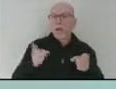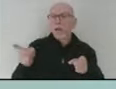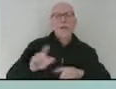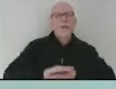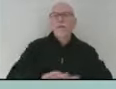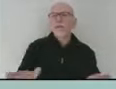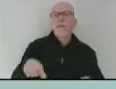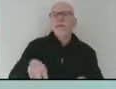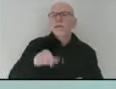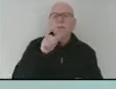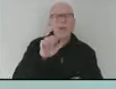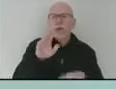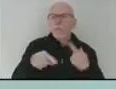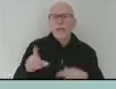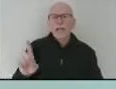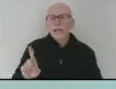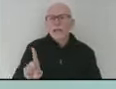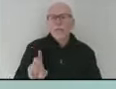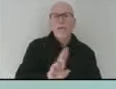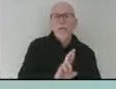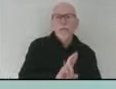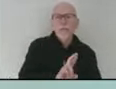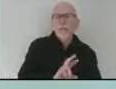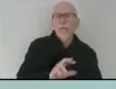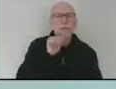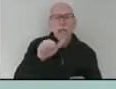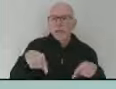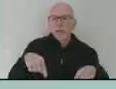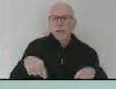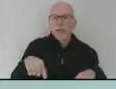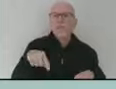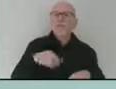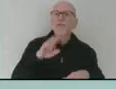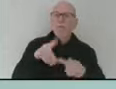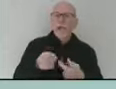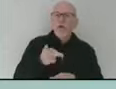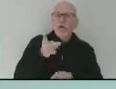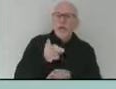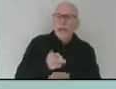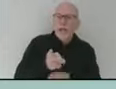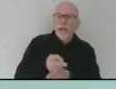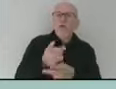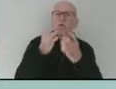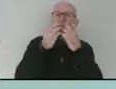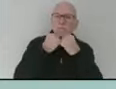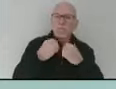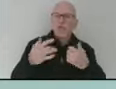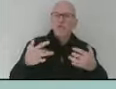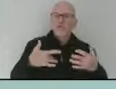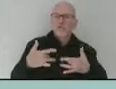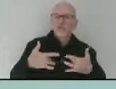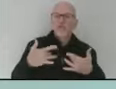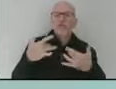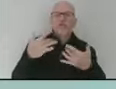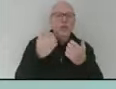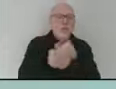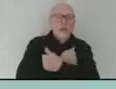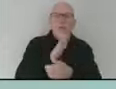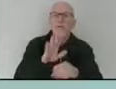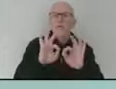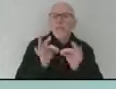is not a Democrat versus Republican issue. It's a matter of care, concern, and regard for your family,